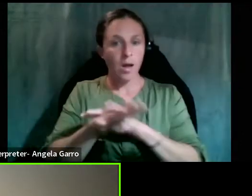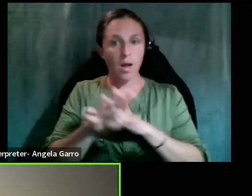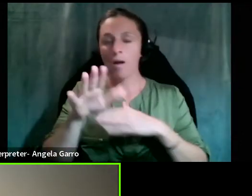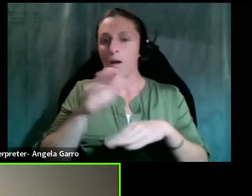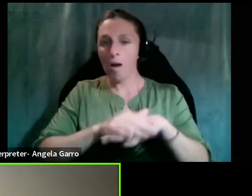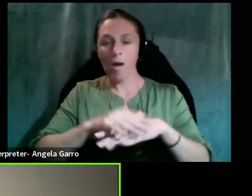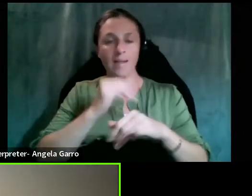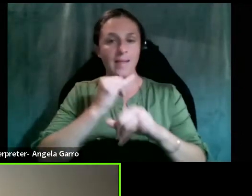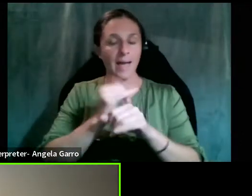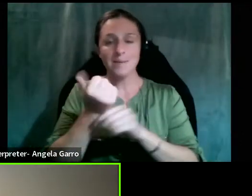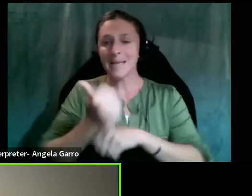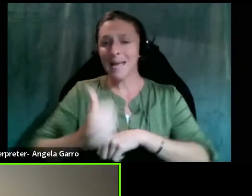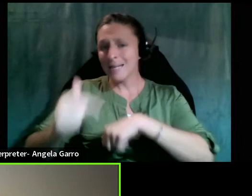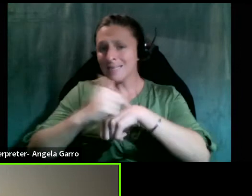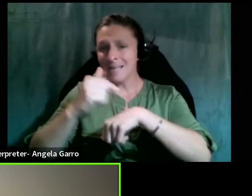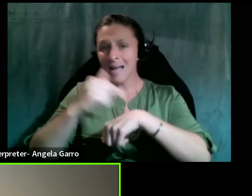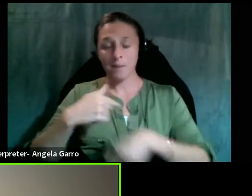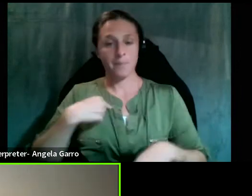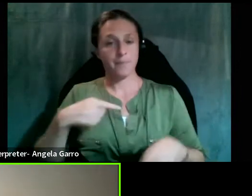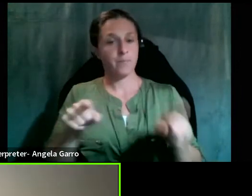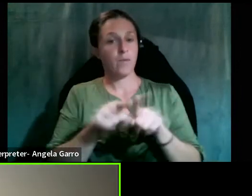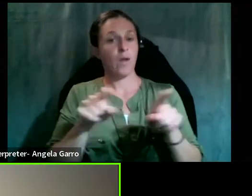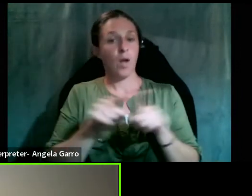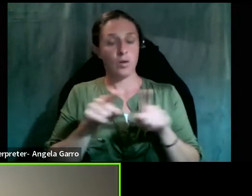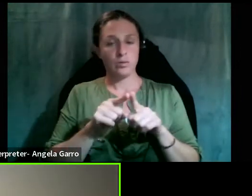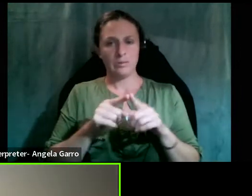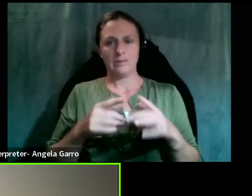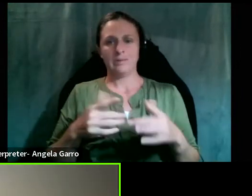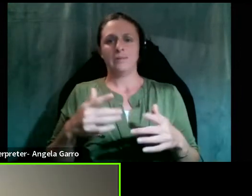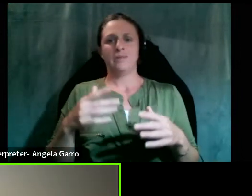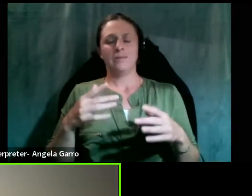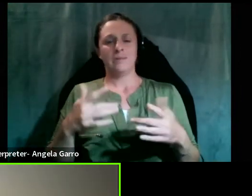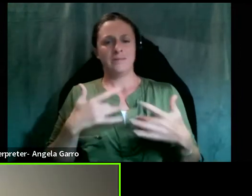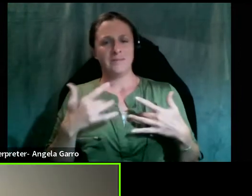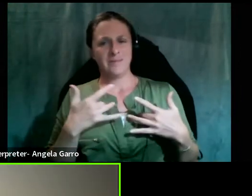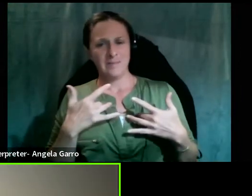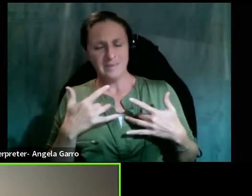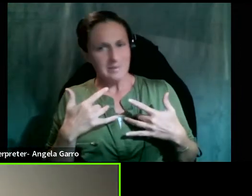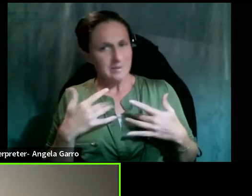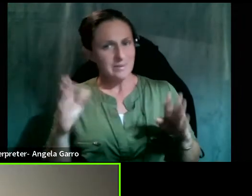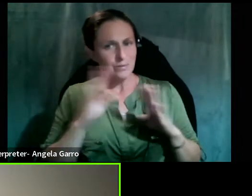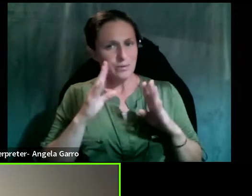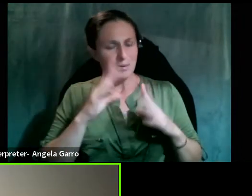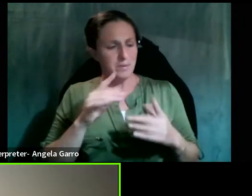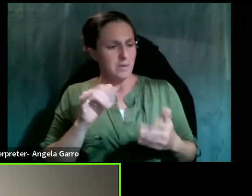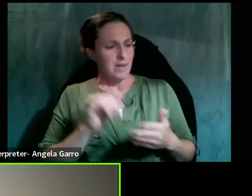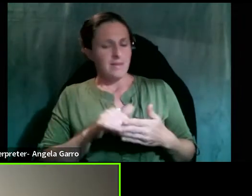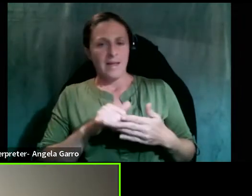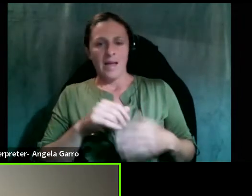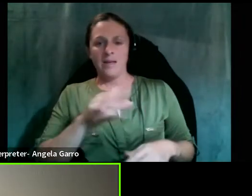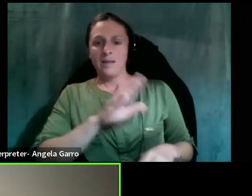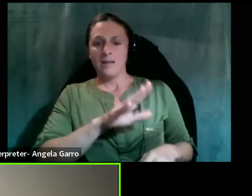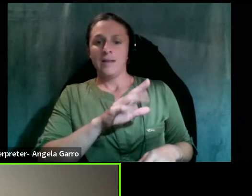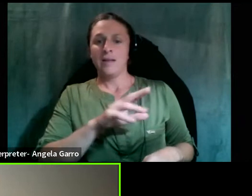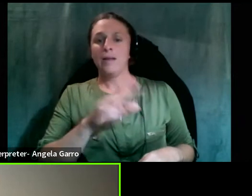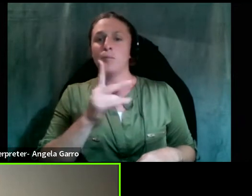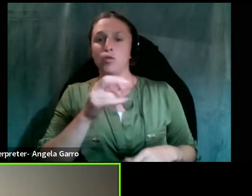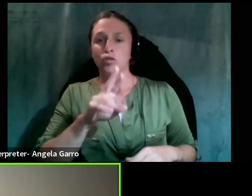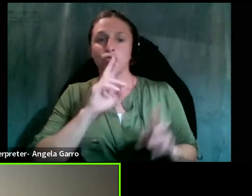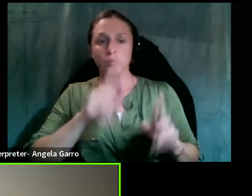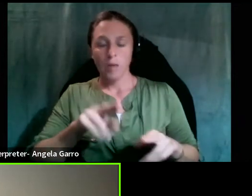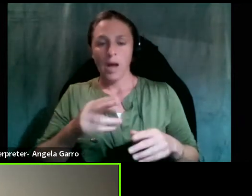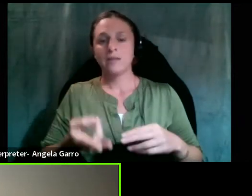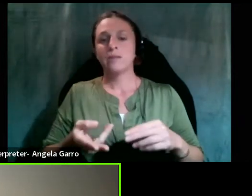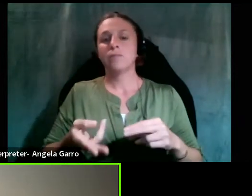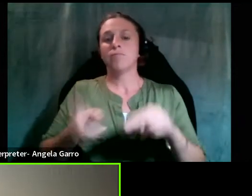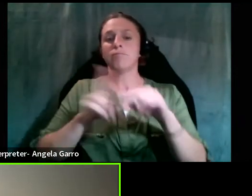time. I am also troubled by Mr. Booker's response to increase police presence at summer